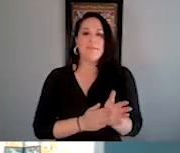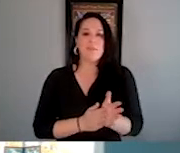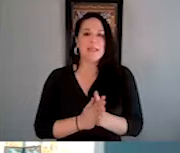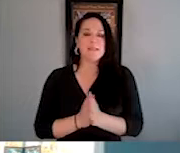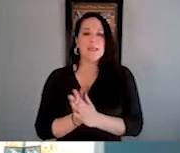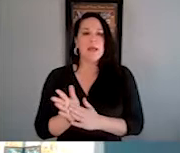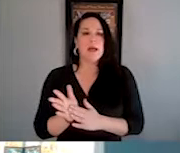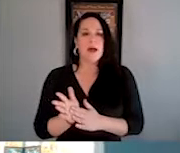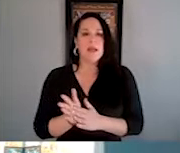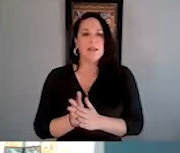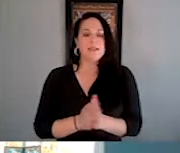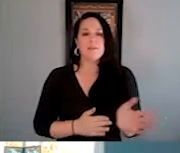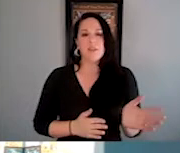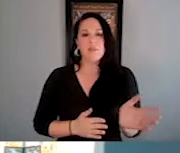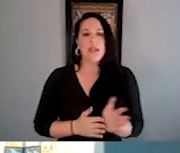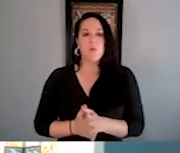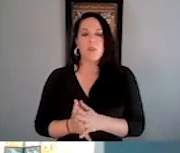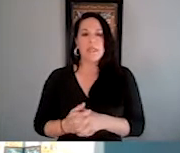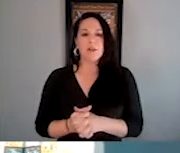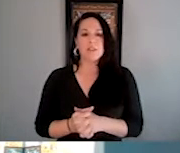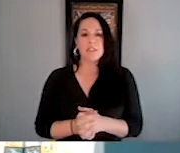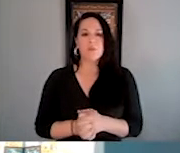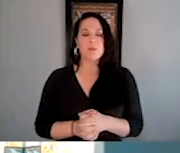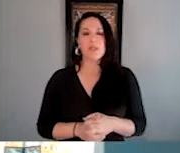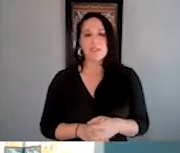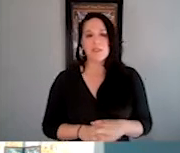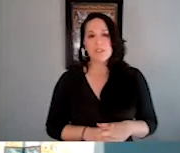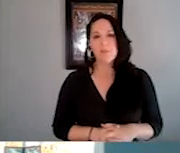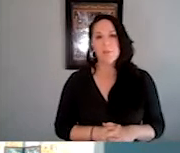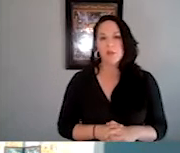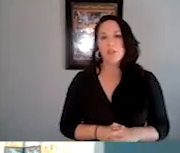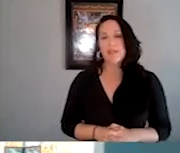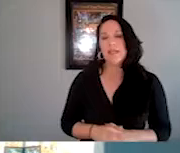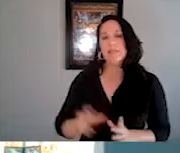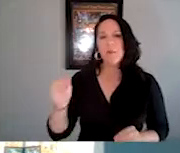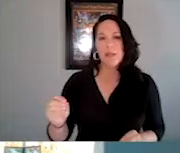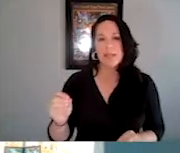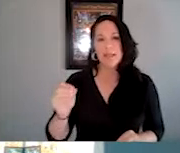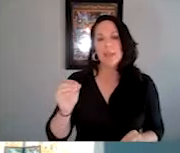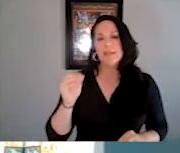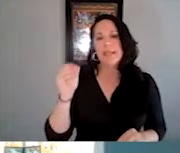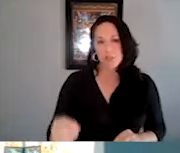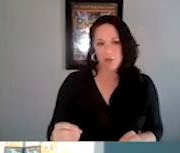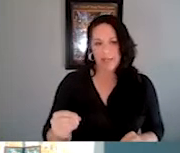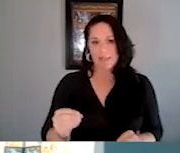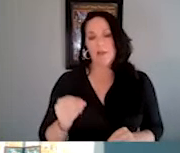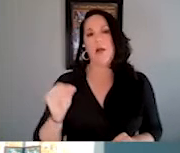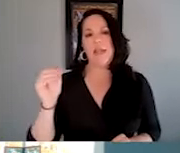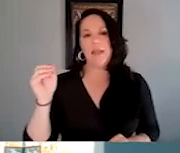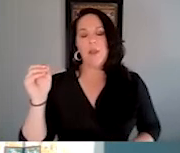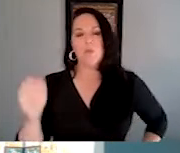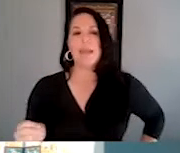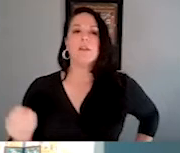with even 5 minutes on let's get some feedback on what we hear or see, what are trends you see from partners, finding some way to